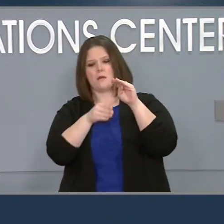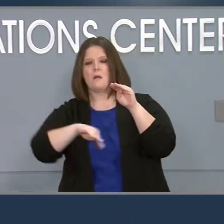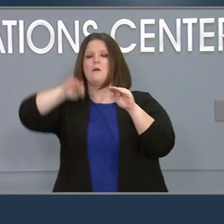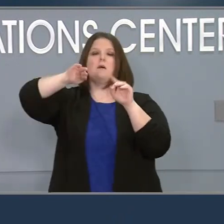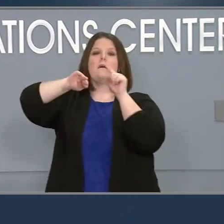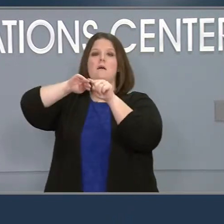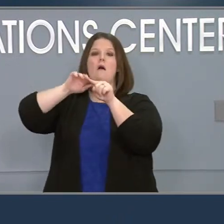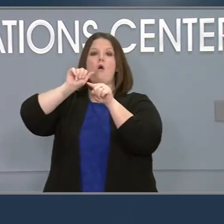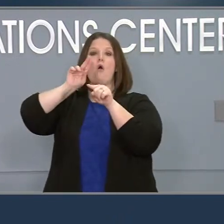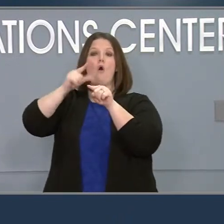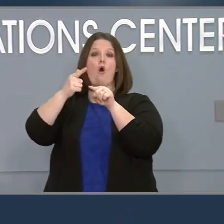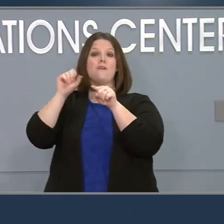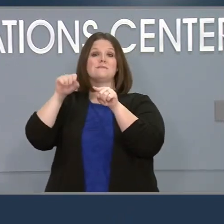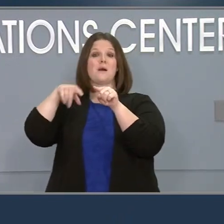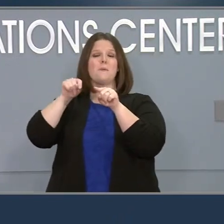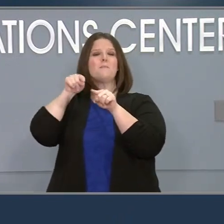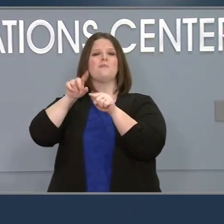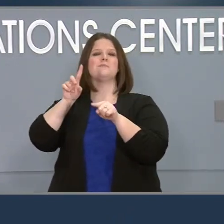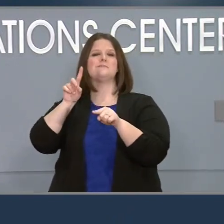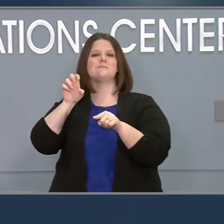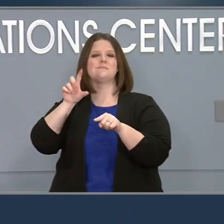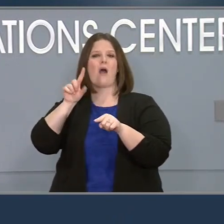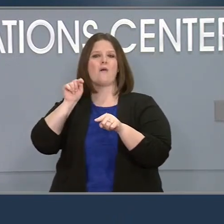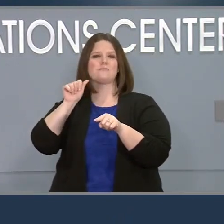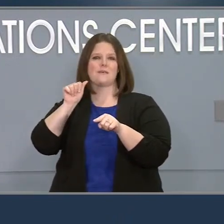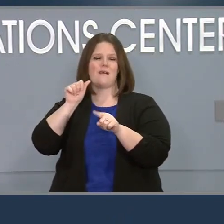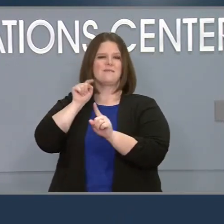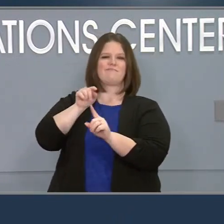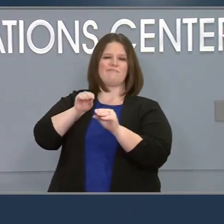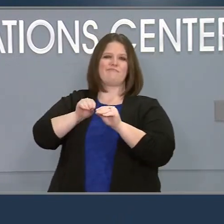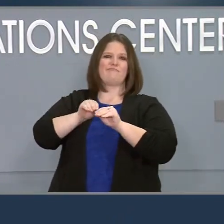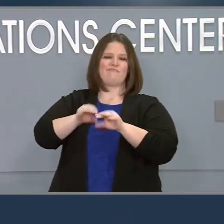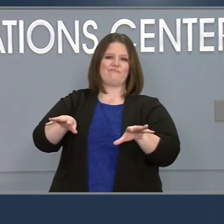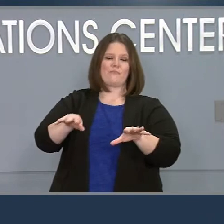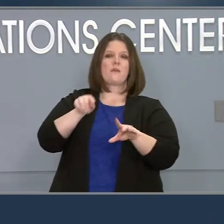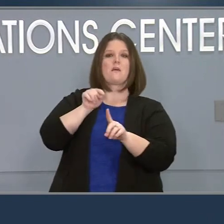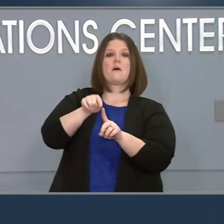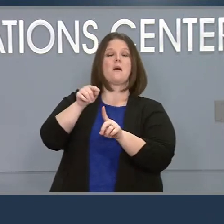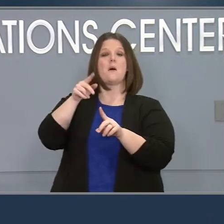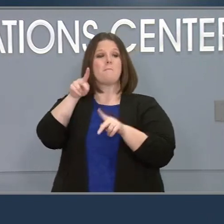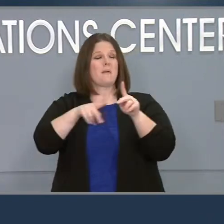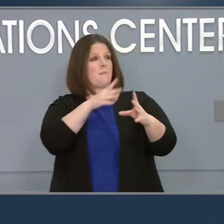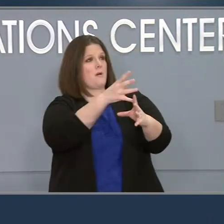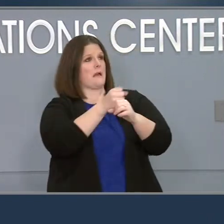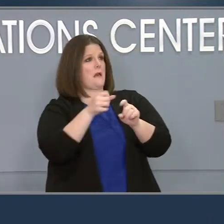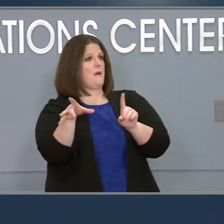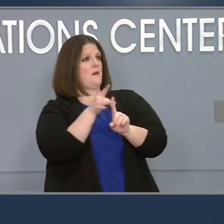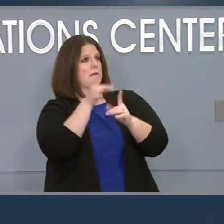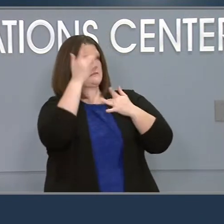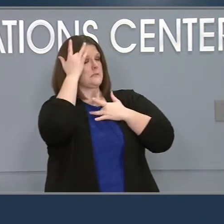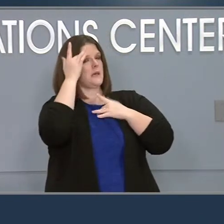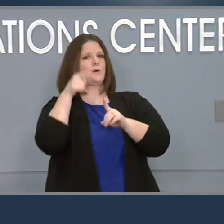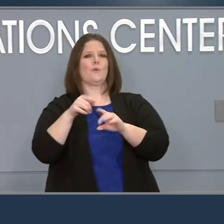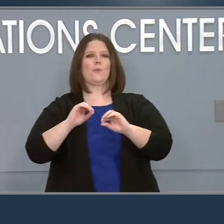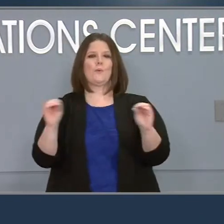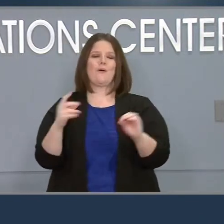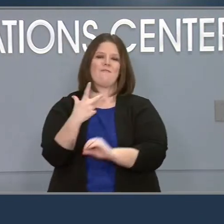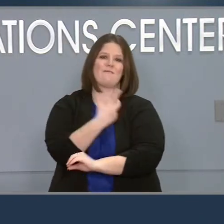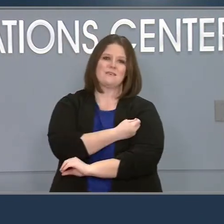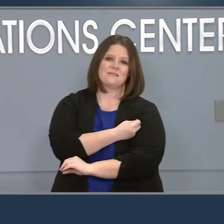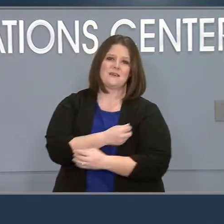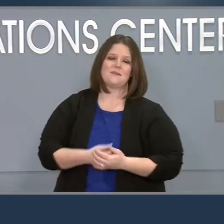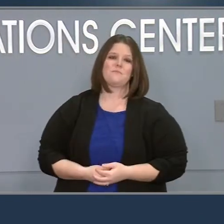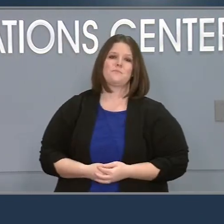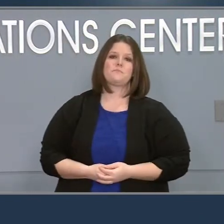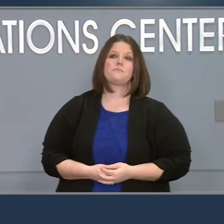of the Delta variant and had the greatest impact on people who were not vaccinated. Let's zoom in and look at just the